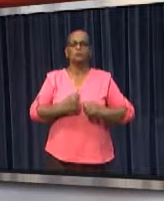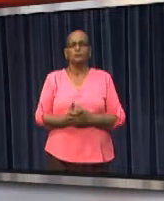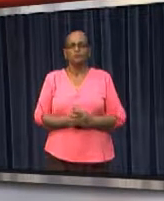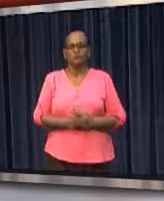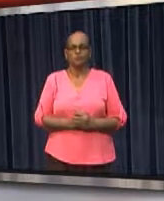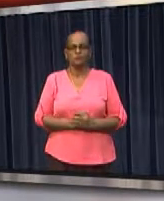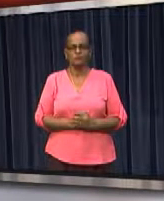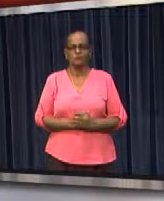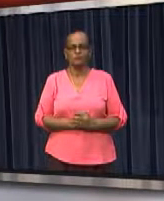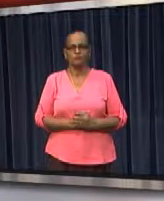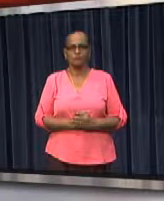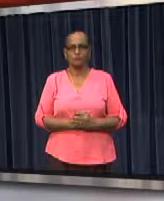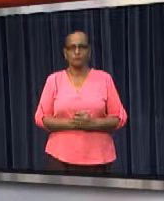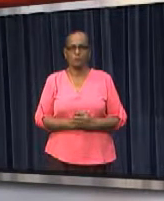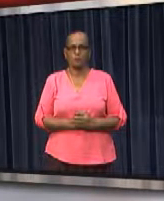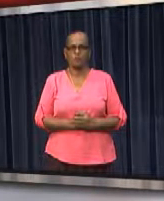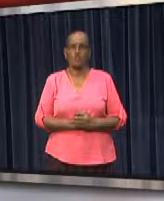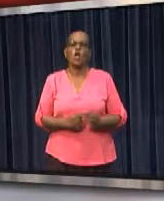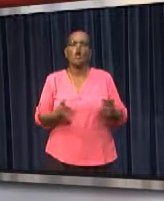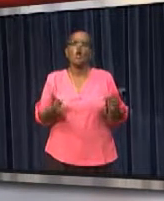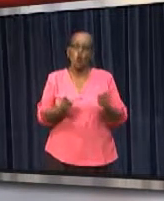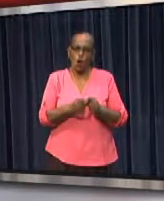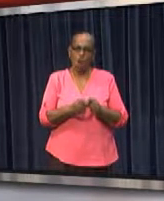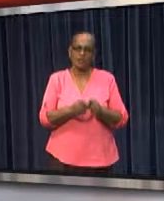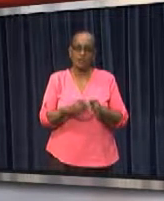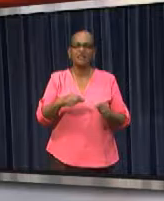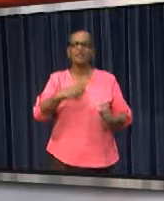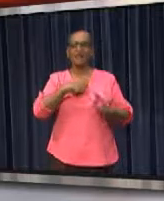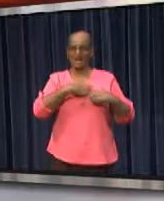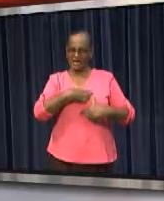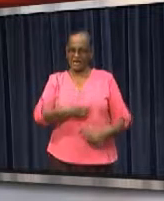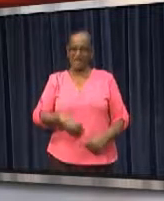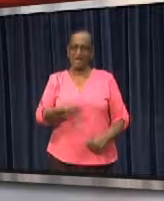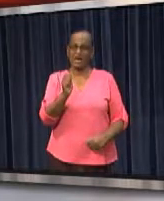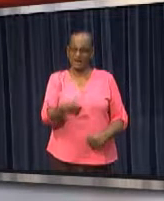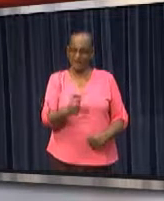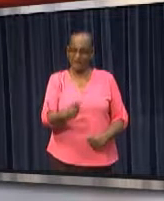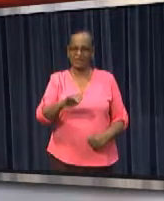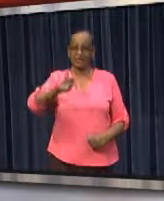to this. Judge